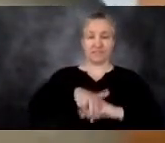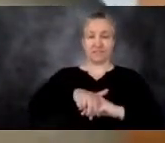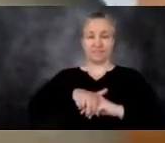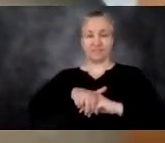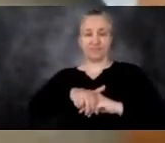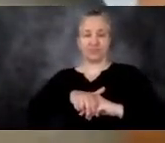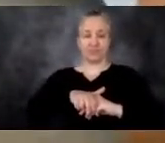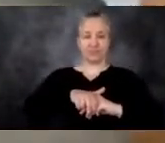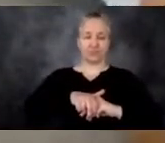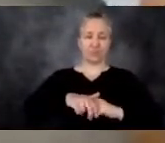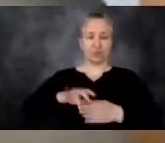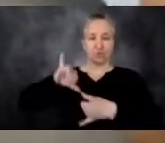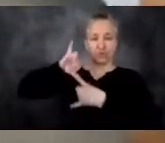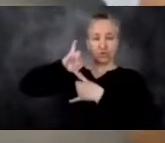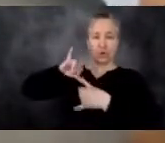tall.